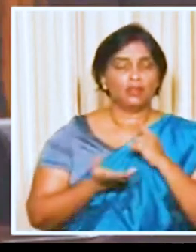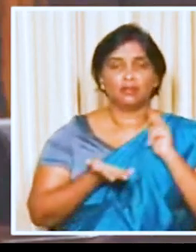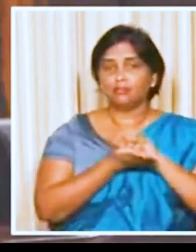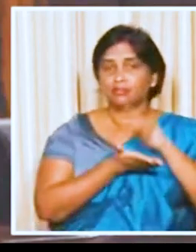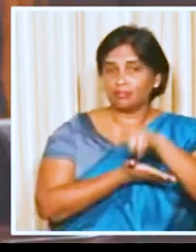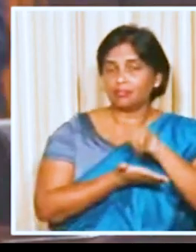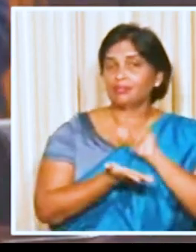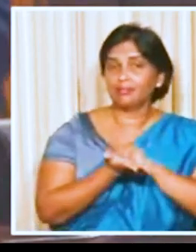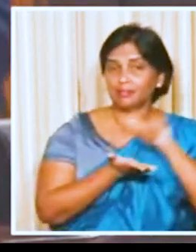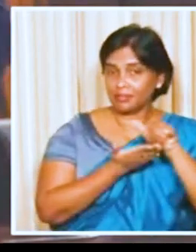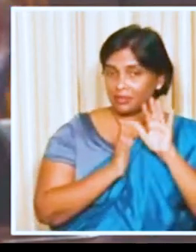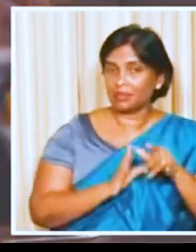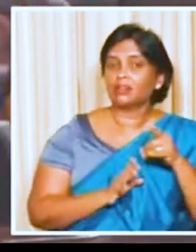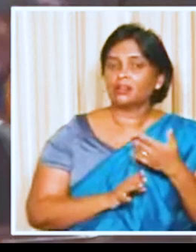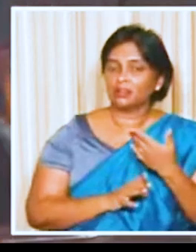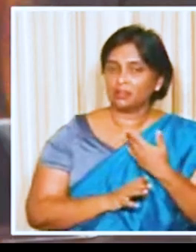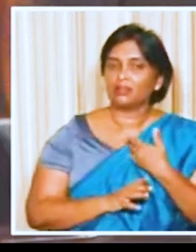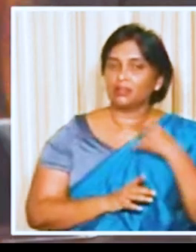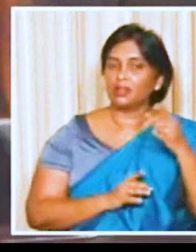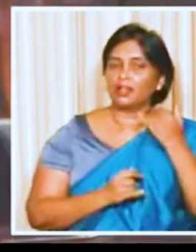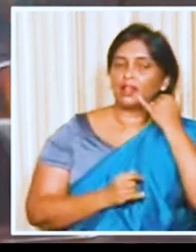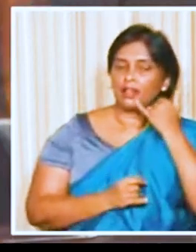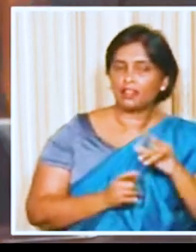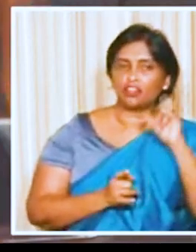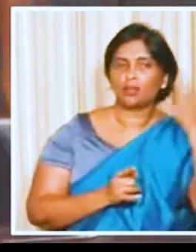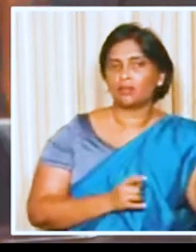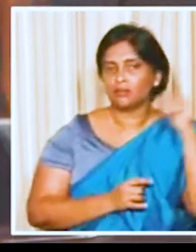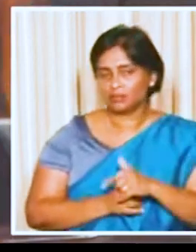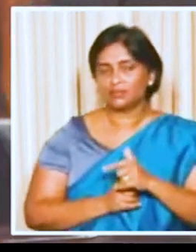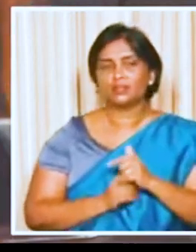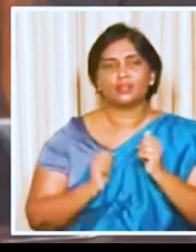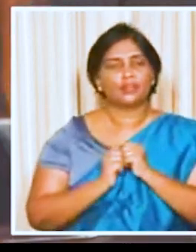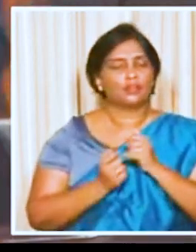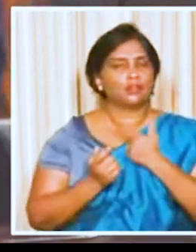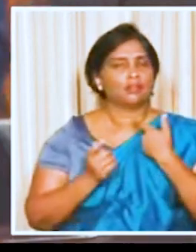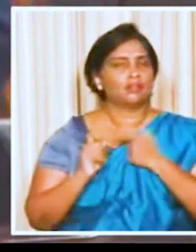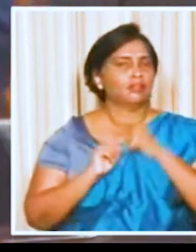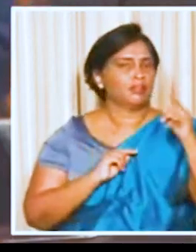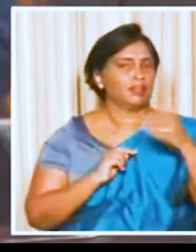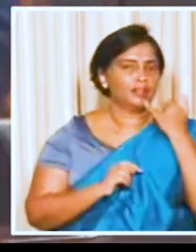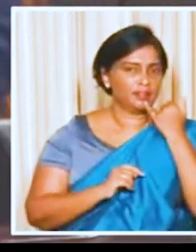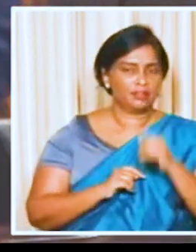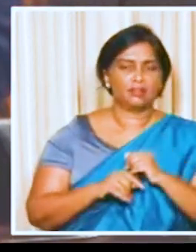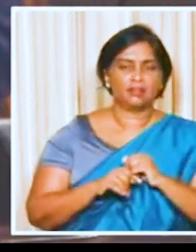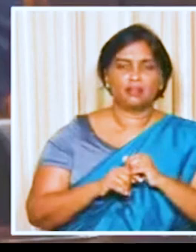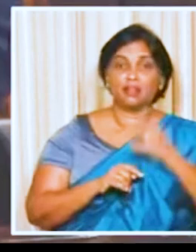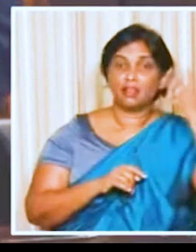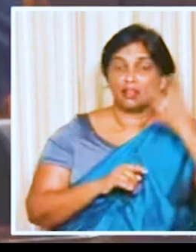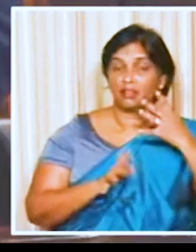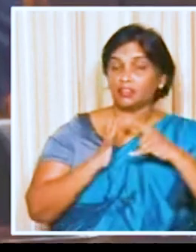their final destination, that might be a better way, because building a international 3rd-4th international airport may take quite a bit of